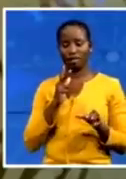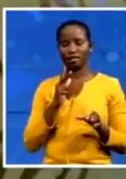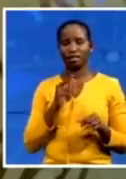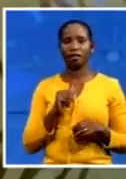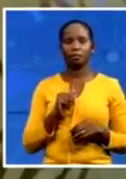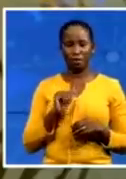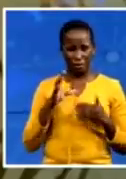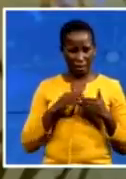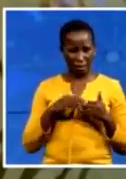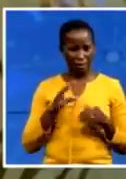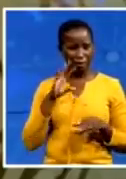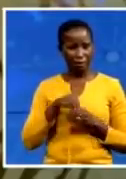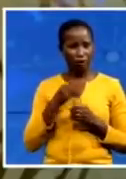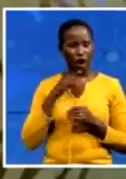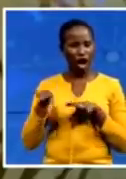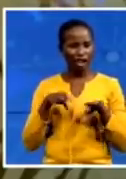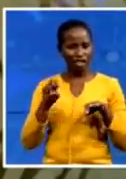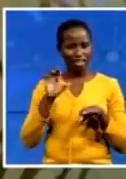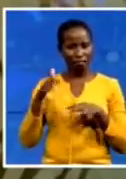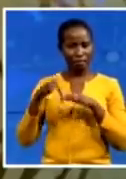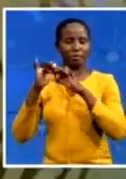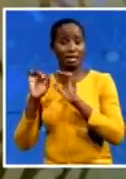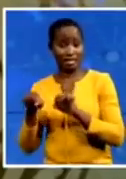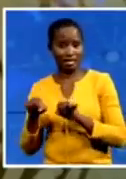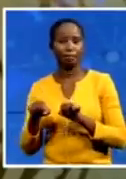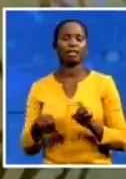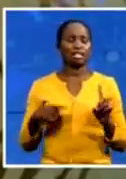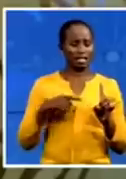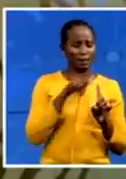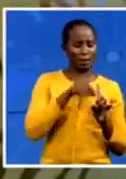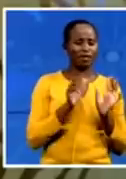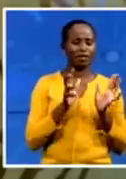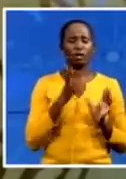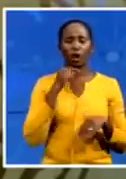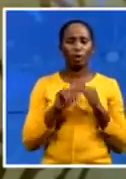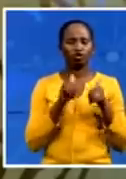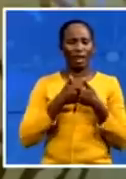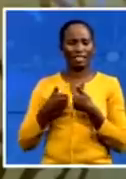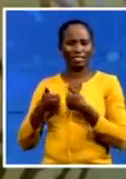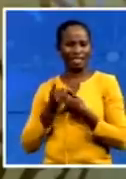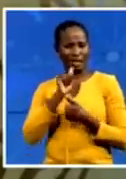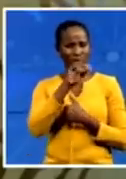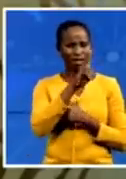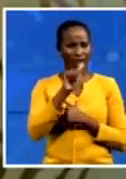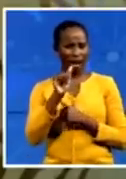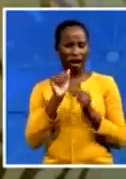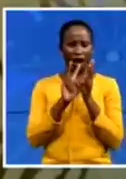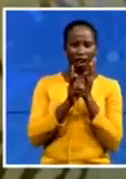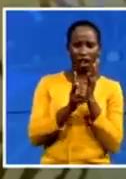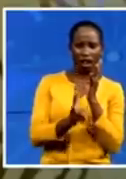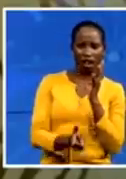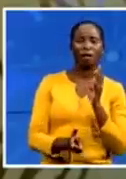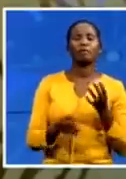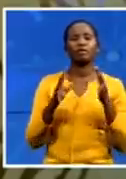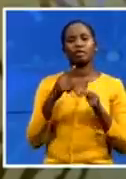now. He once spoke about the challenges that the Democratic Alliance had faced at that time, and said that if the party wanted